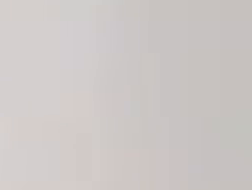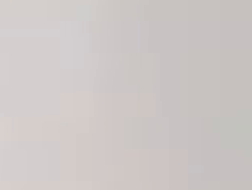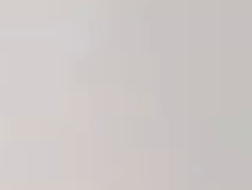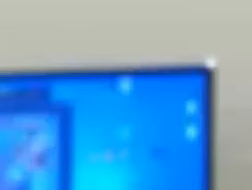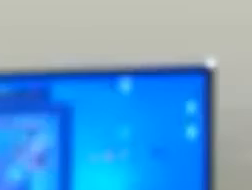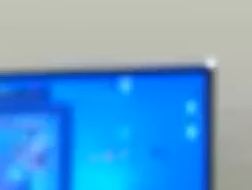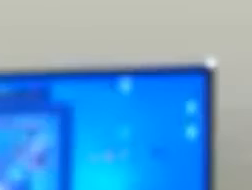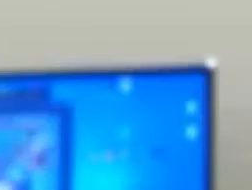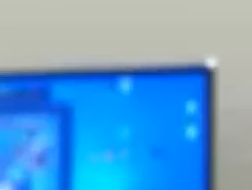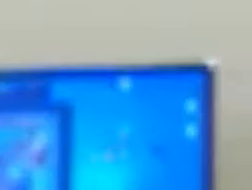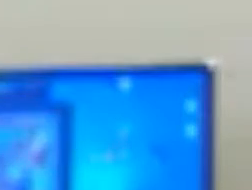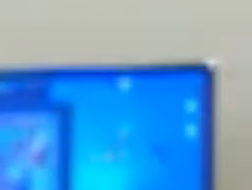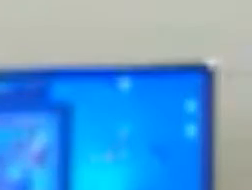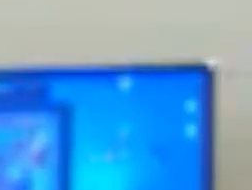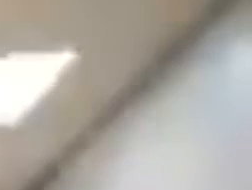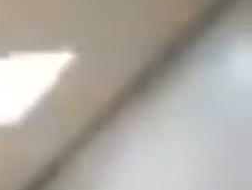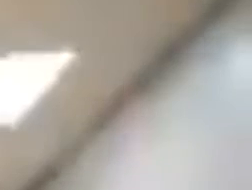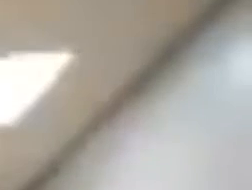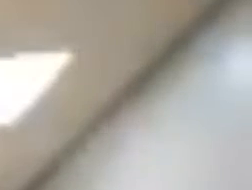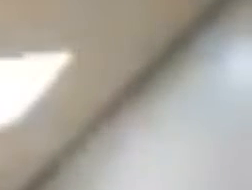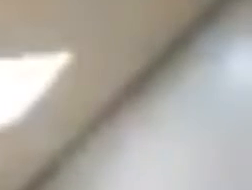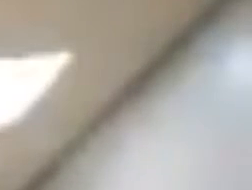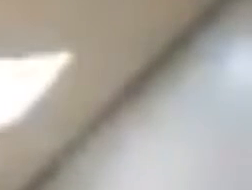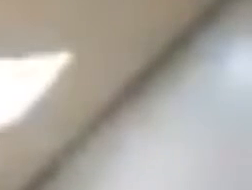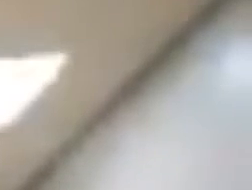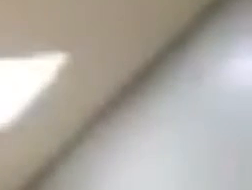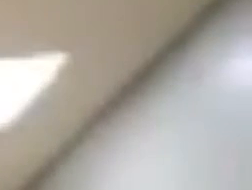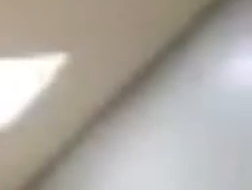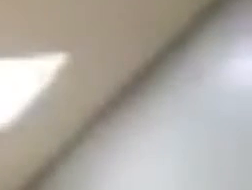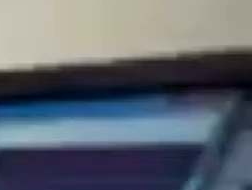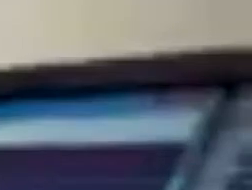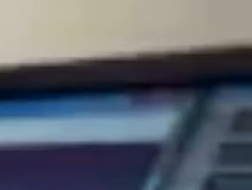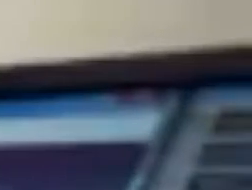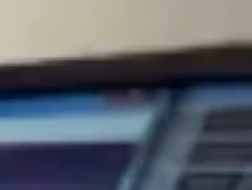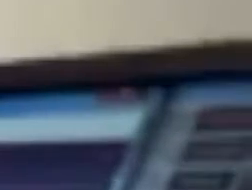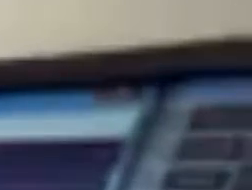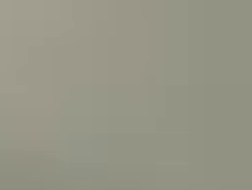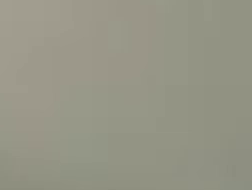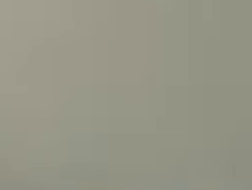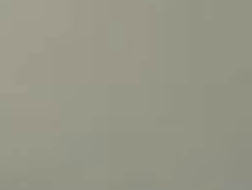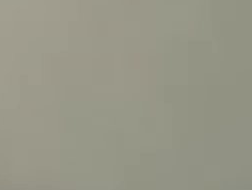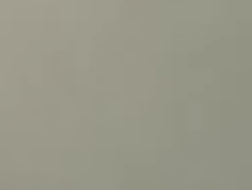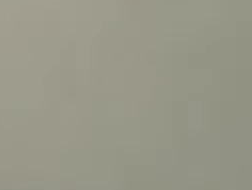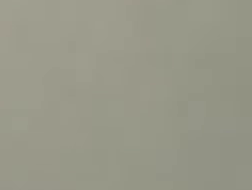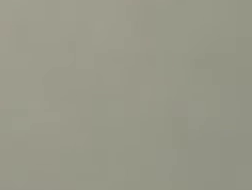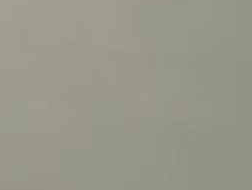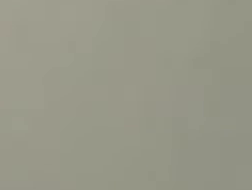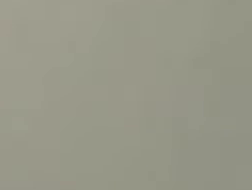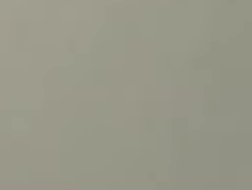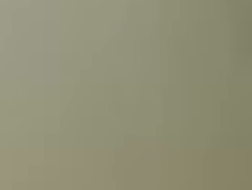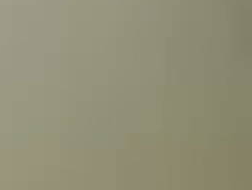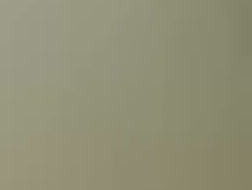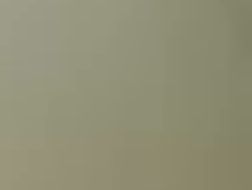and verify new exercise and wellness regimens that hold promise for day-to-day activities. We analyze